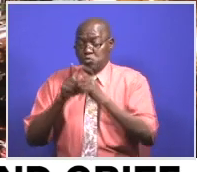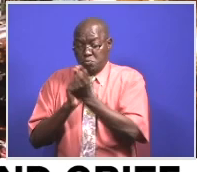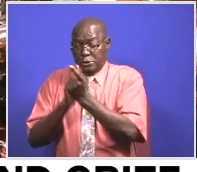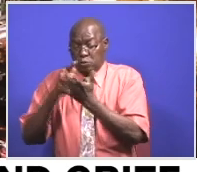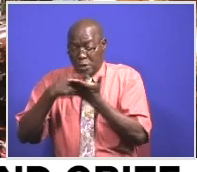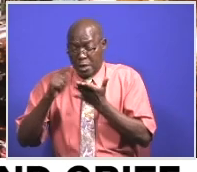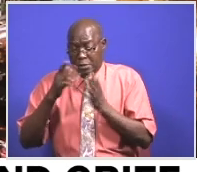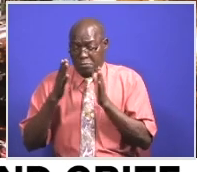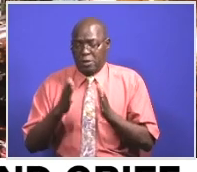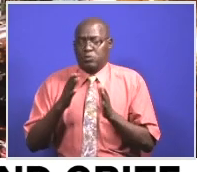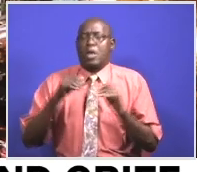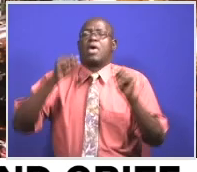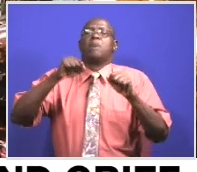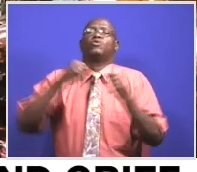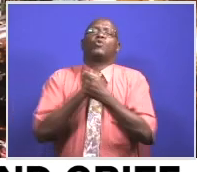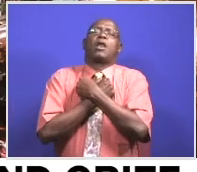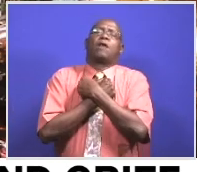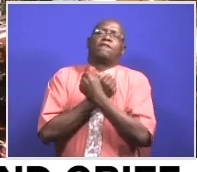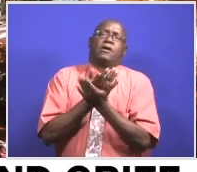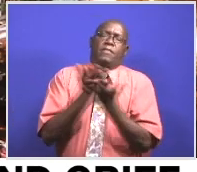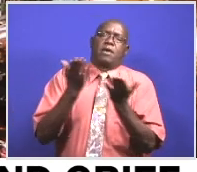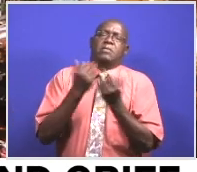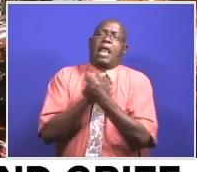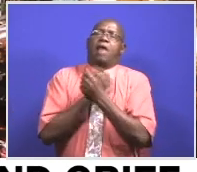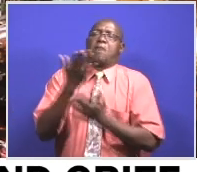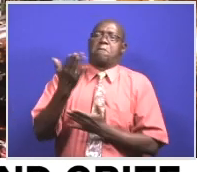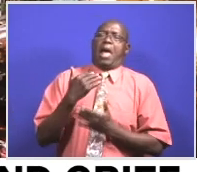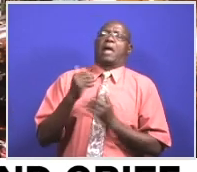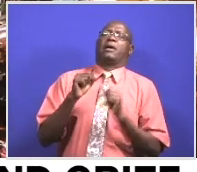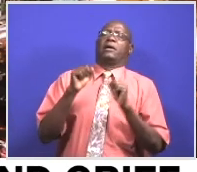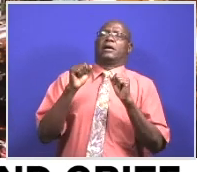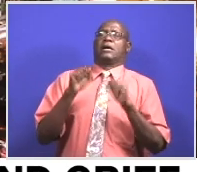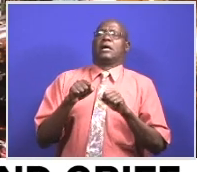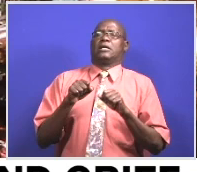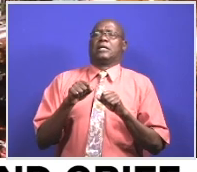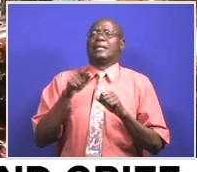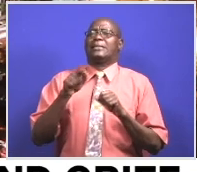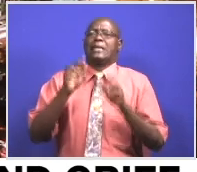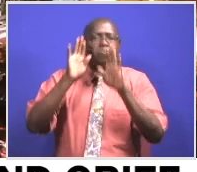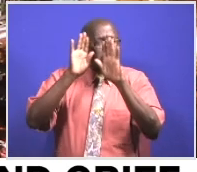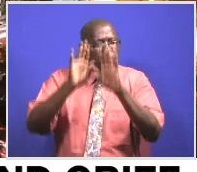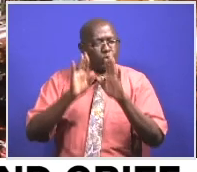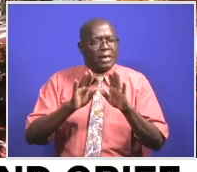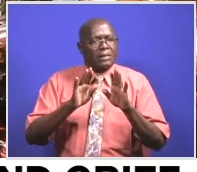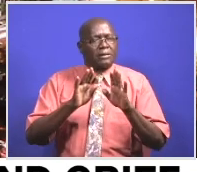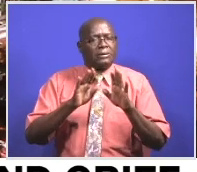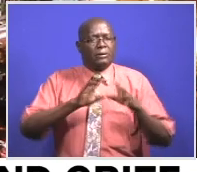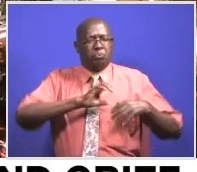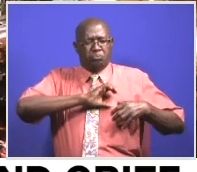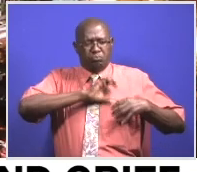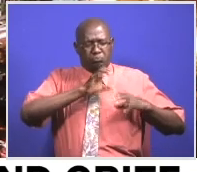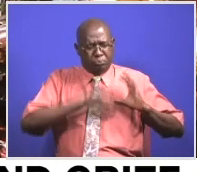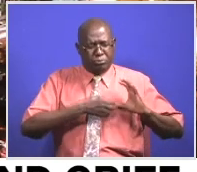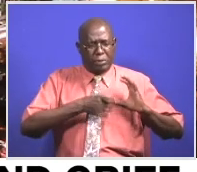are able to love them and they're able to love you back. So it is important to grieve. Don't say that because